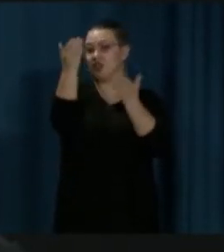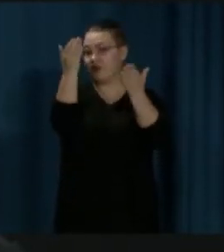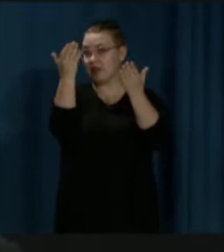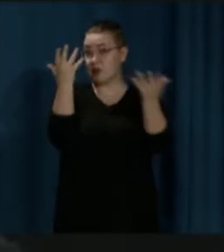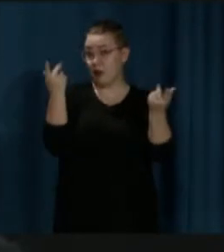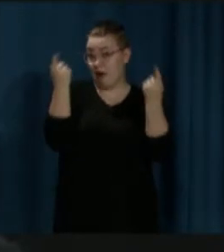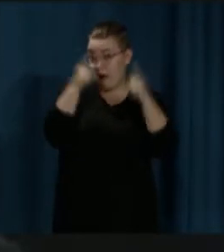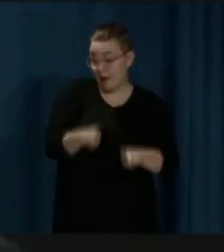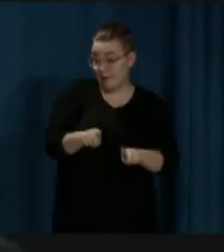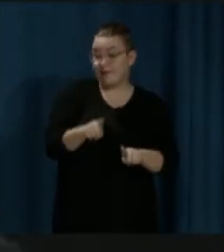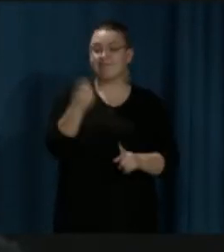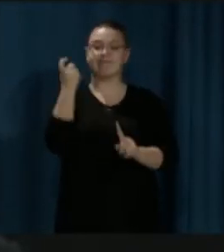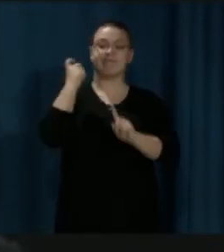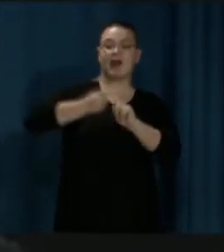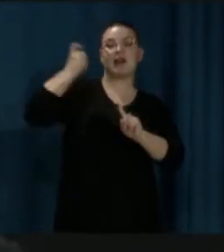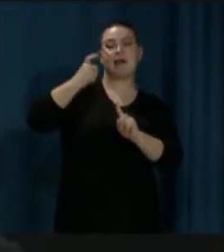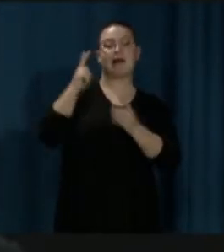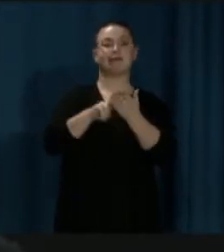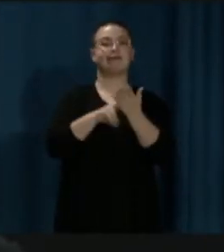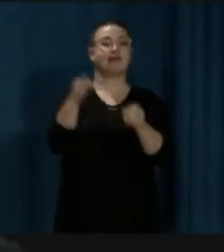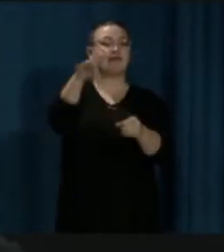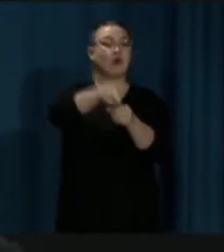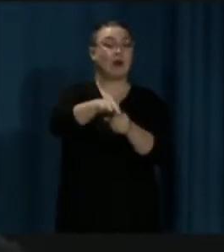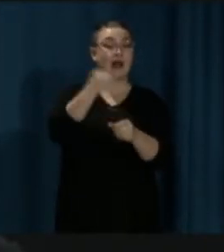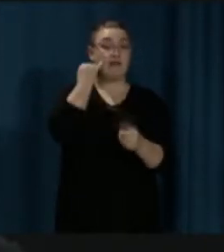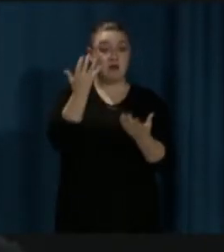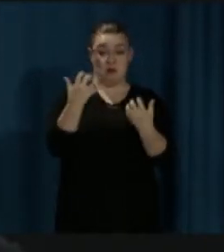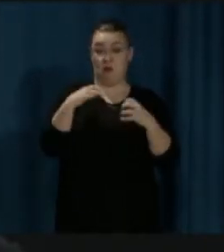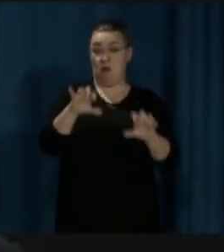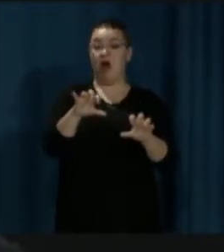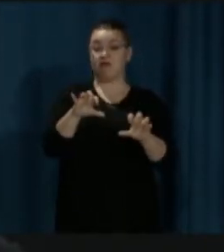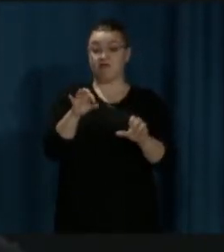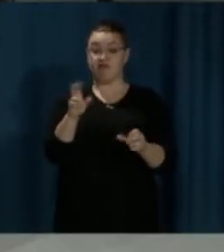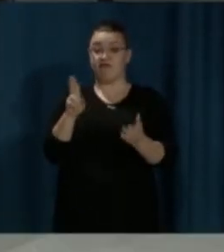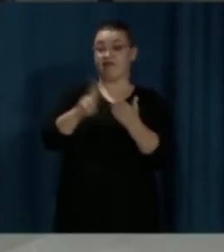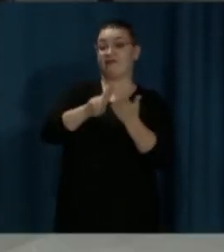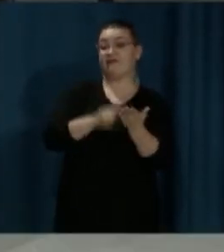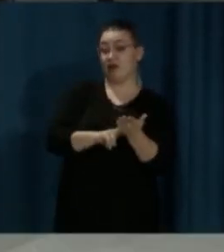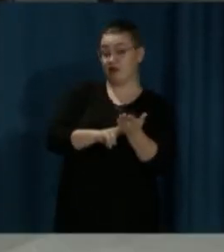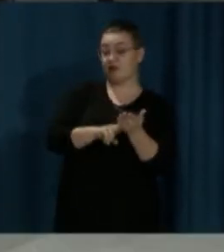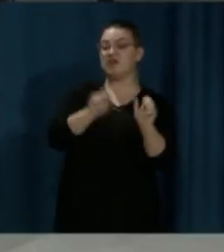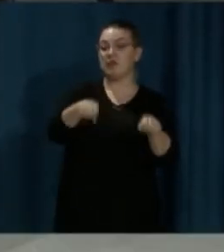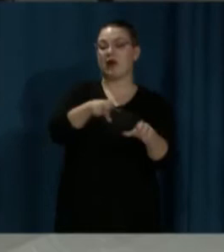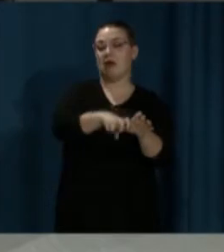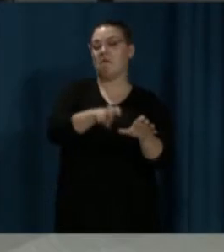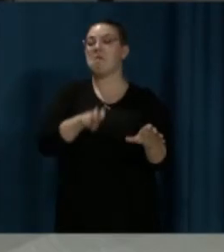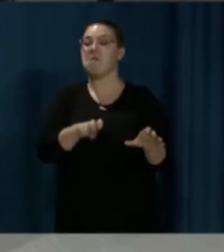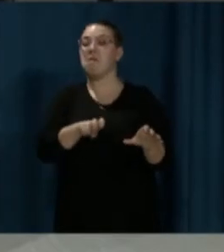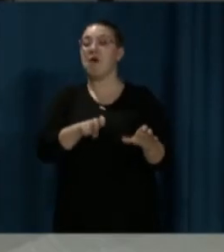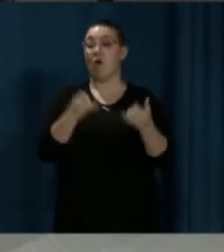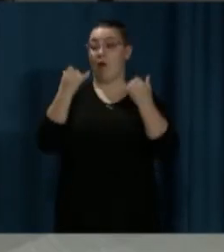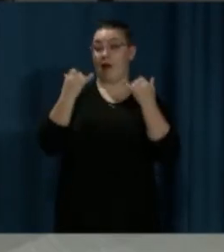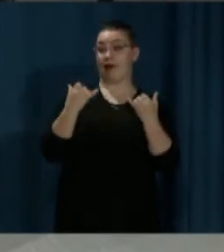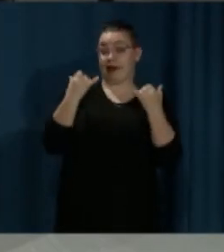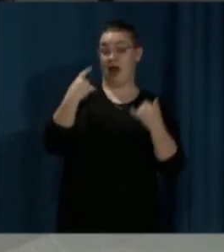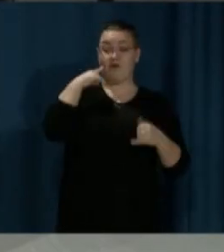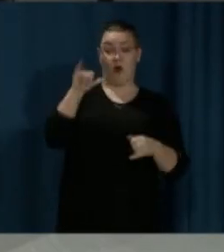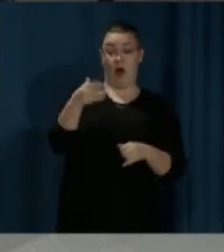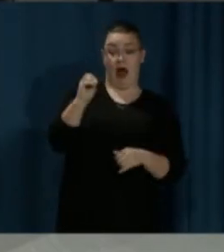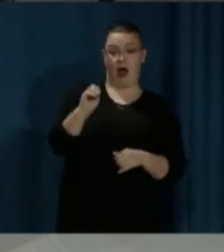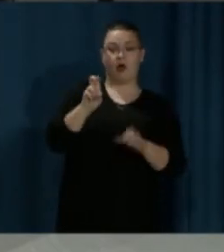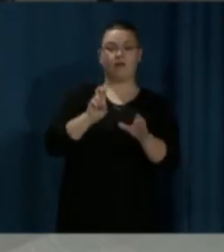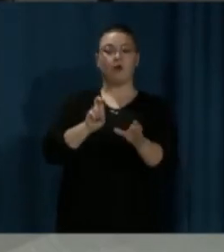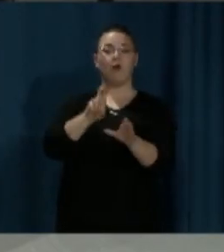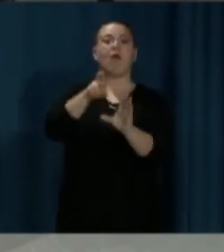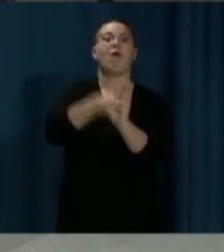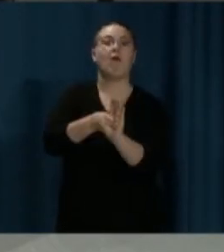be registered to vote, and you would have to opt out of being registered, as opposed to now in a lot of states you opt in to being registered. Right, and certainly in